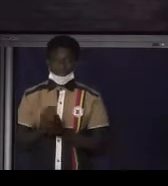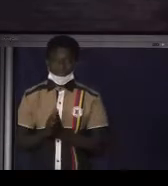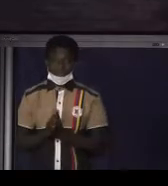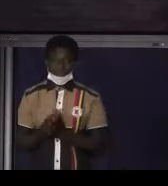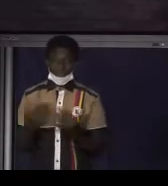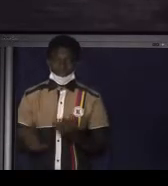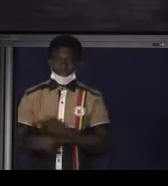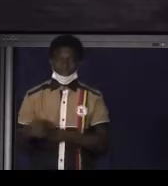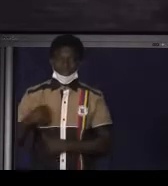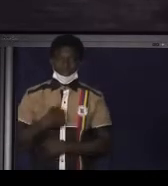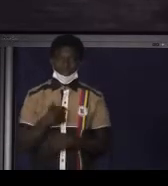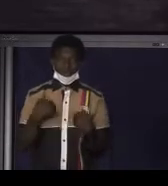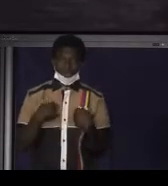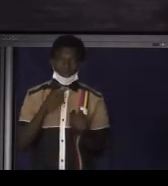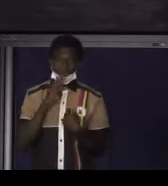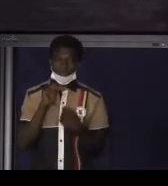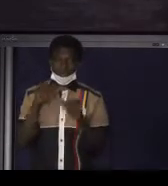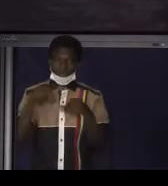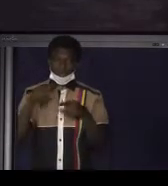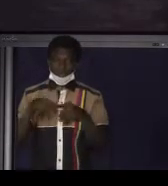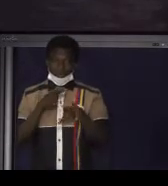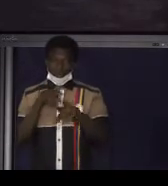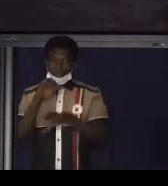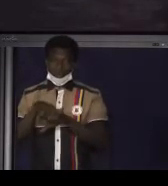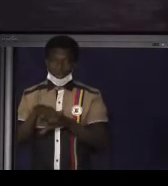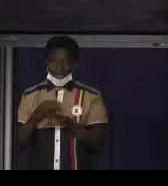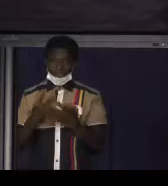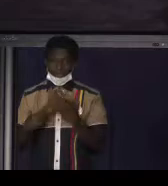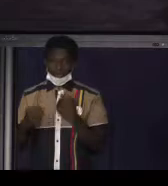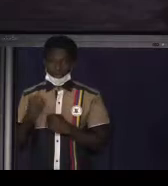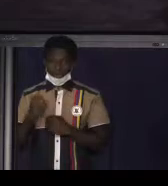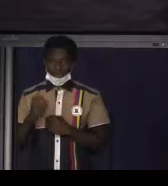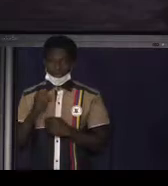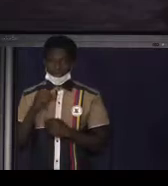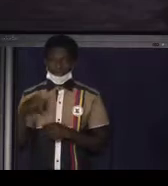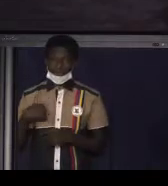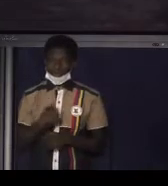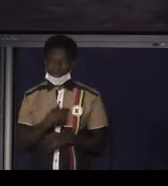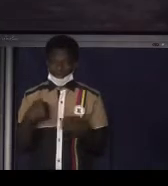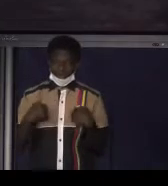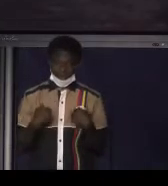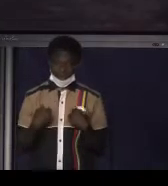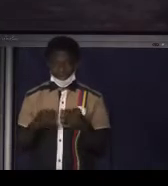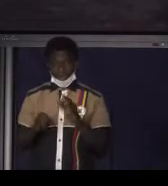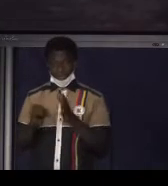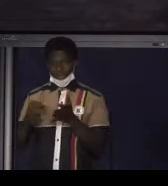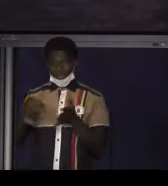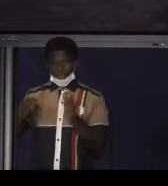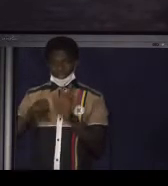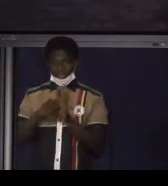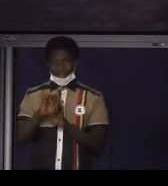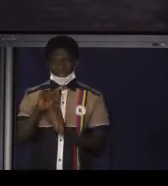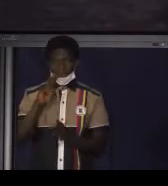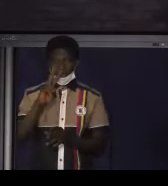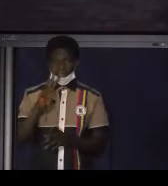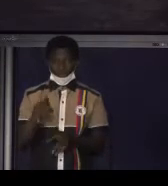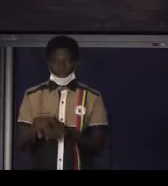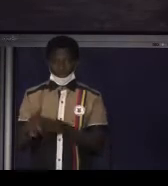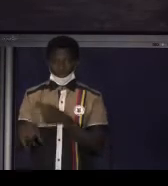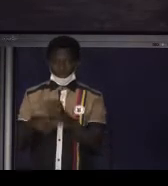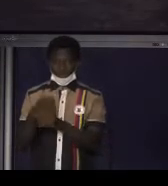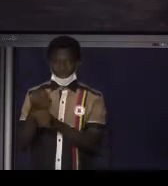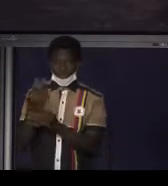time. Today we've been able to look at doubles. And we've identified two different types